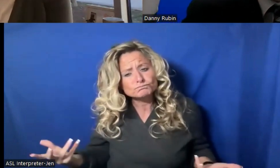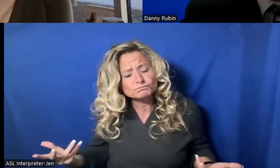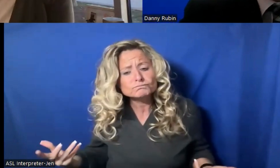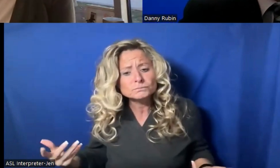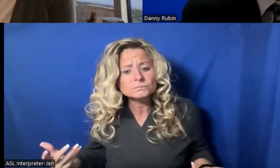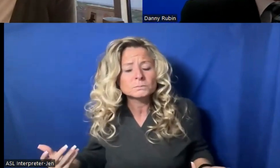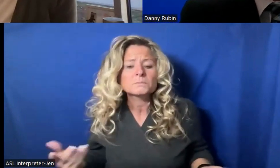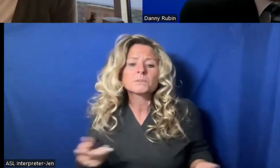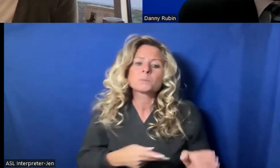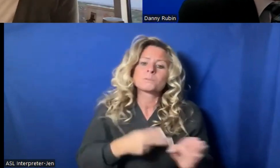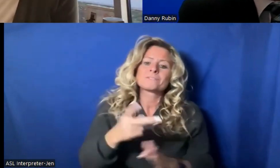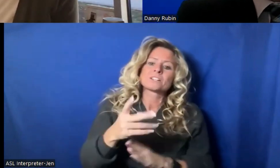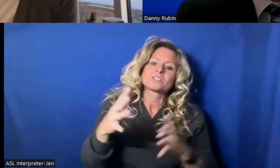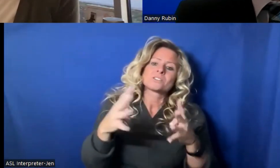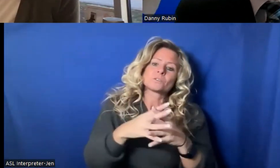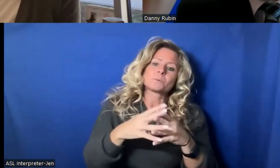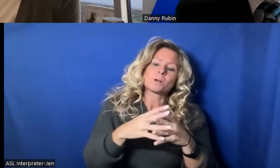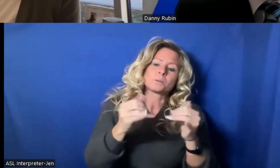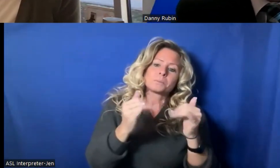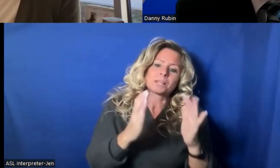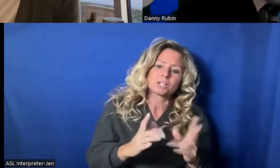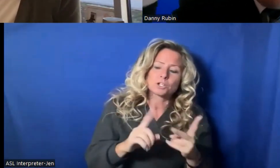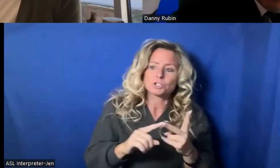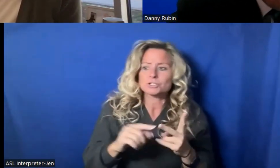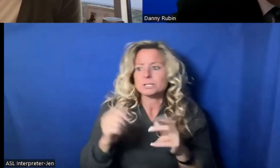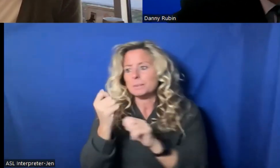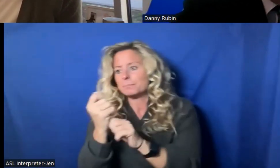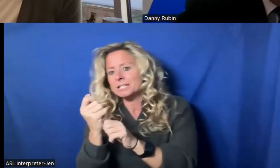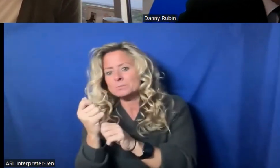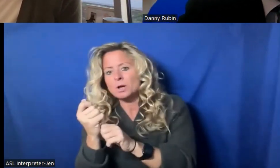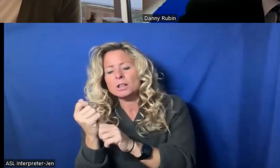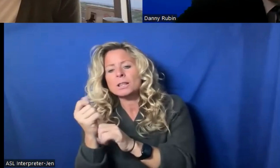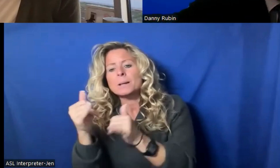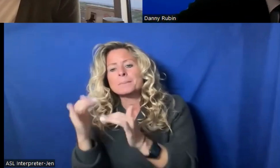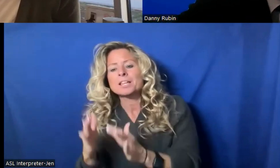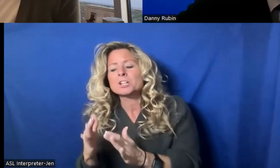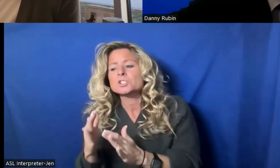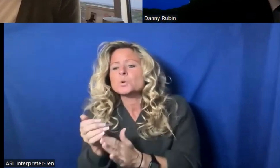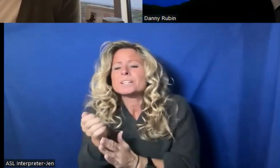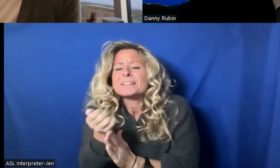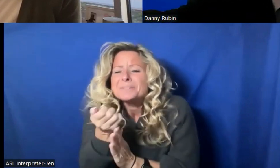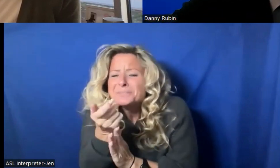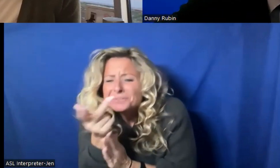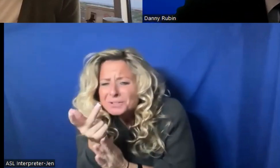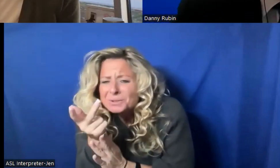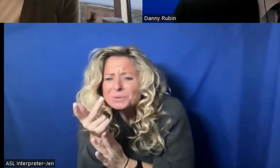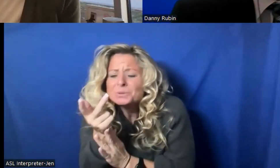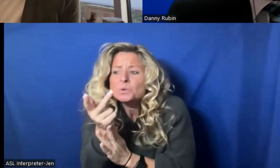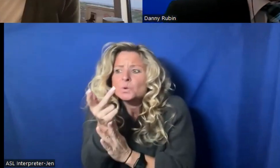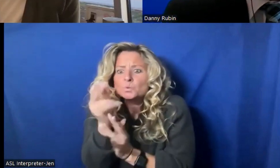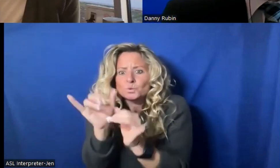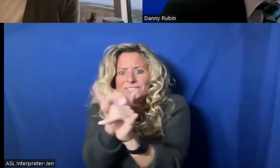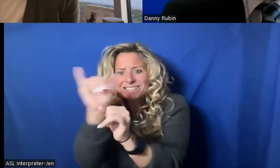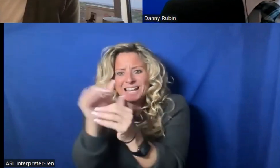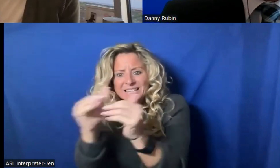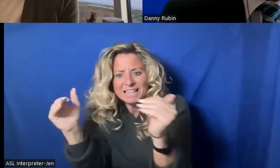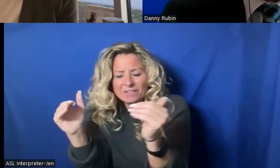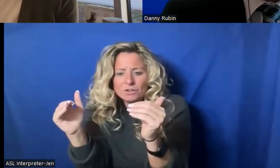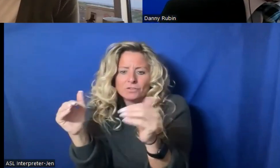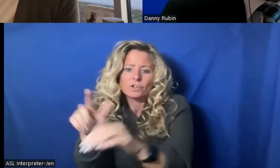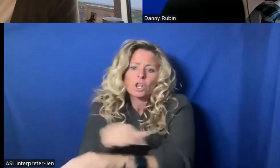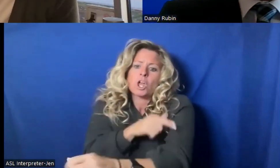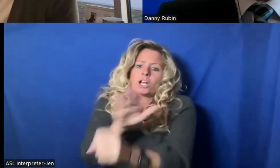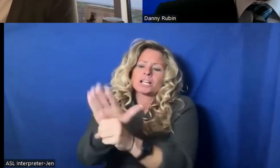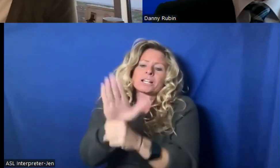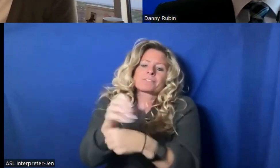The professional football players, baseball players, basketball, only a handful are going to go there and stay at that level for long enough to make